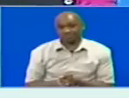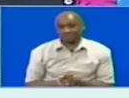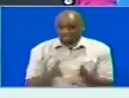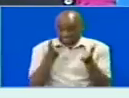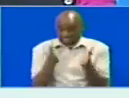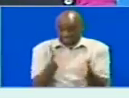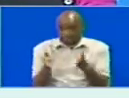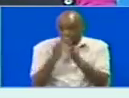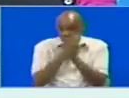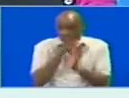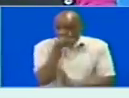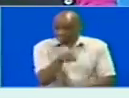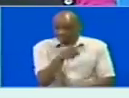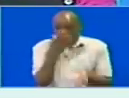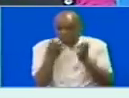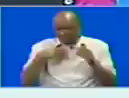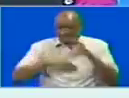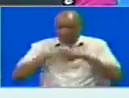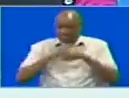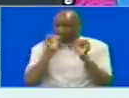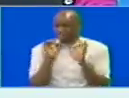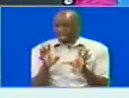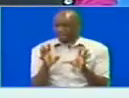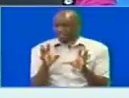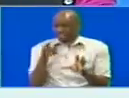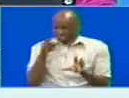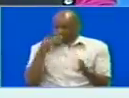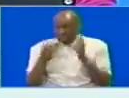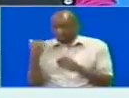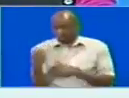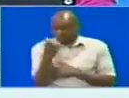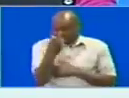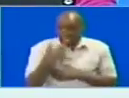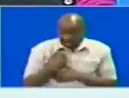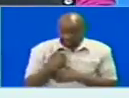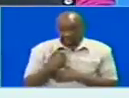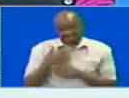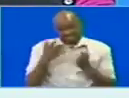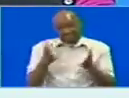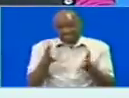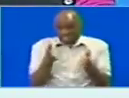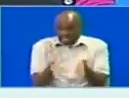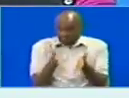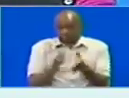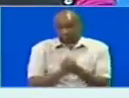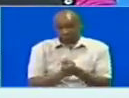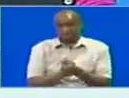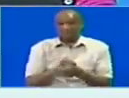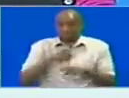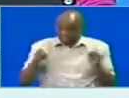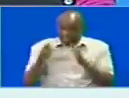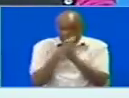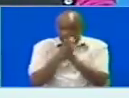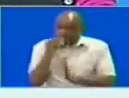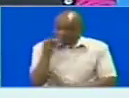Now, the following story may be uncomfortable if you have children around you right now, but it is a